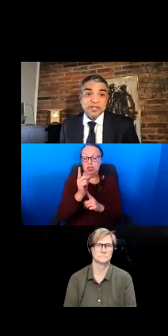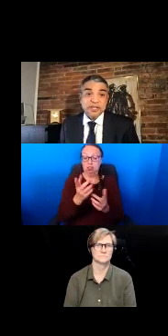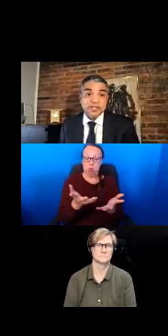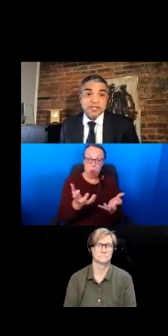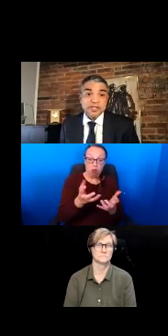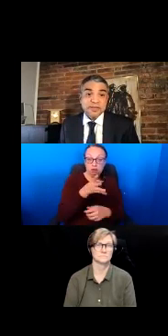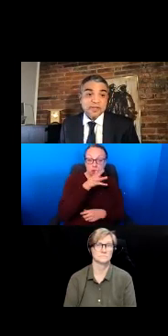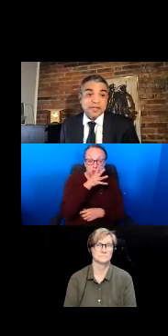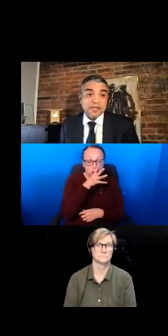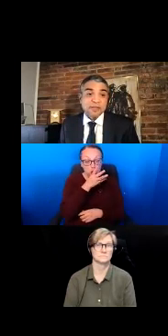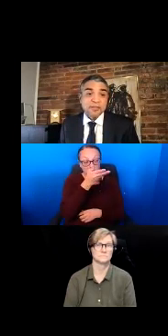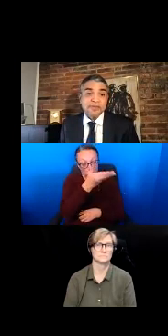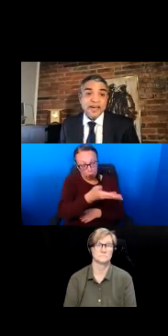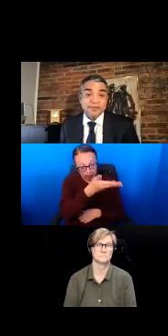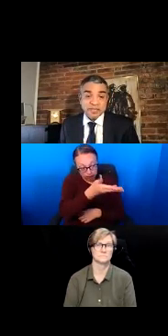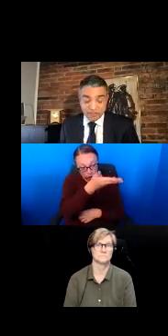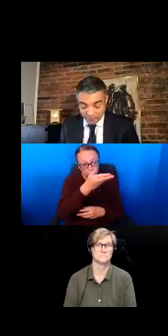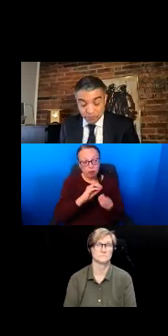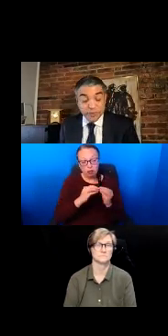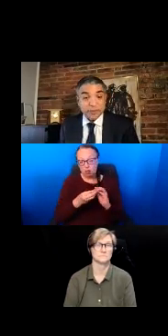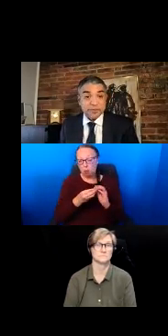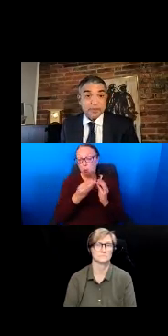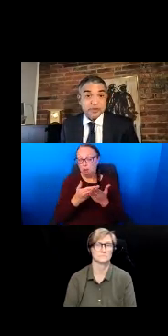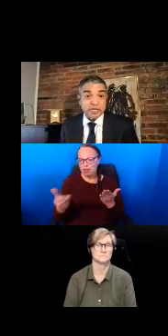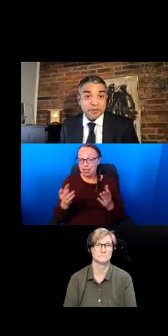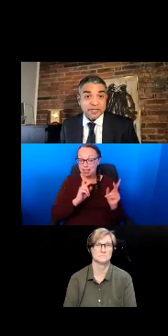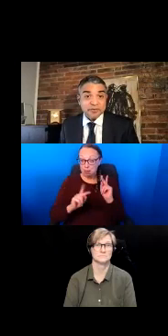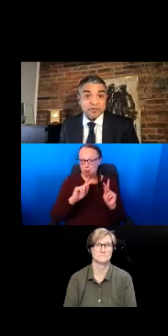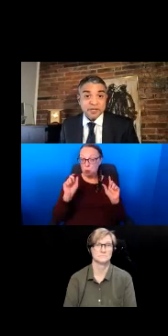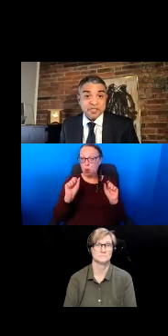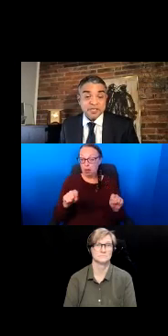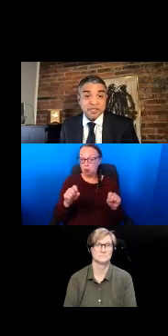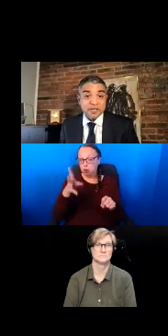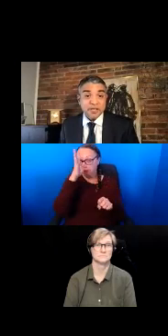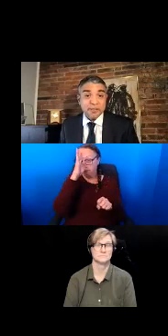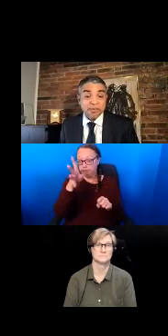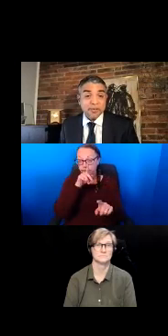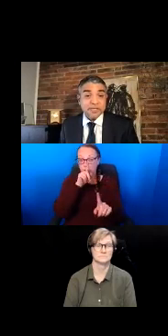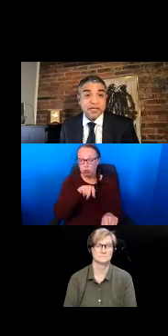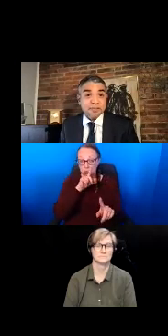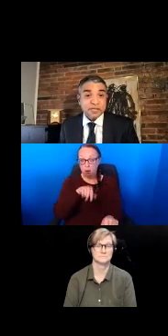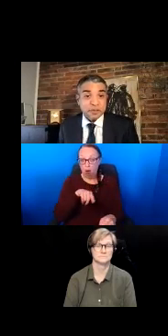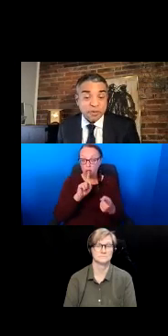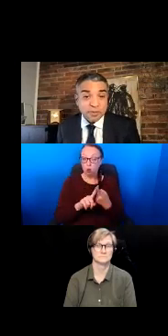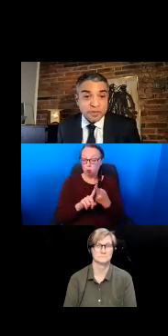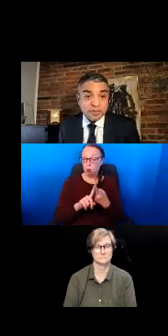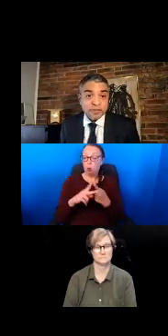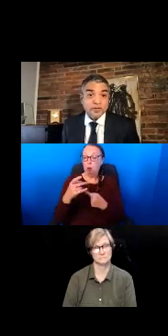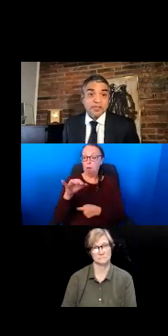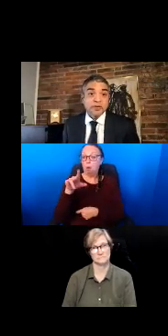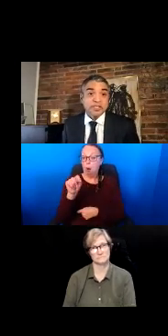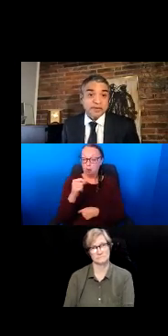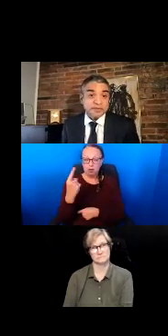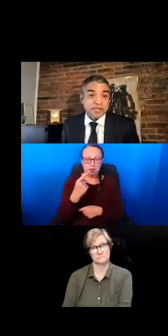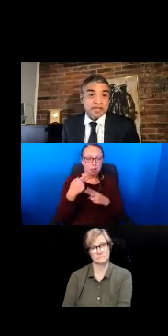here is the number of items that individuals were able to generate in response to a prompt. The particular prompt was something called